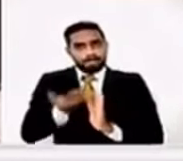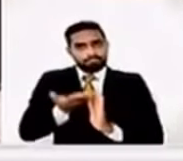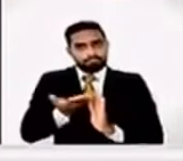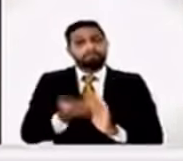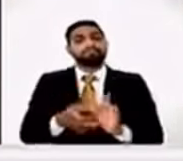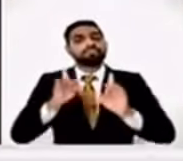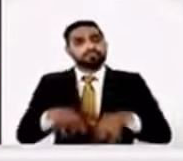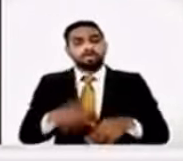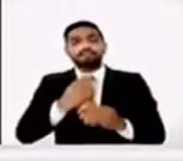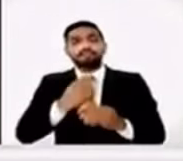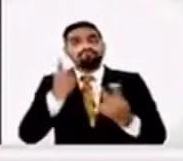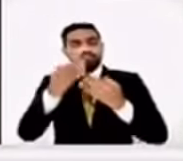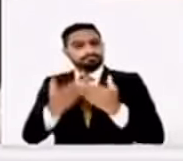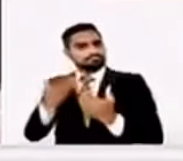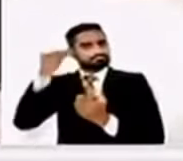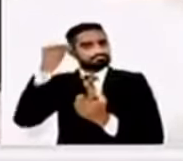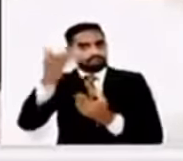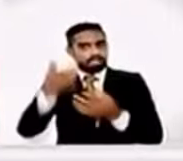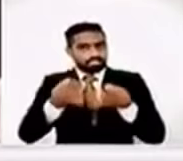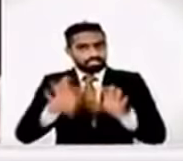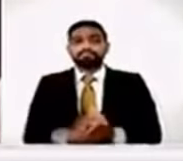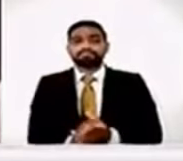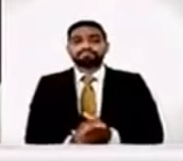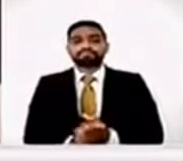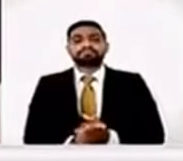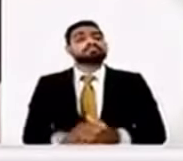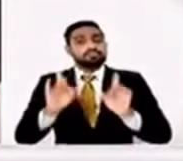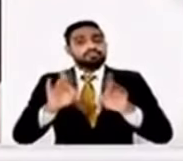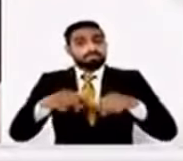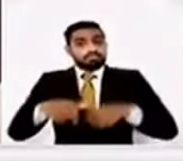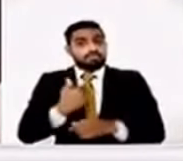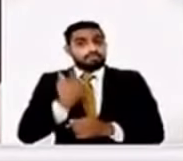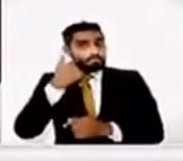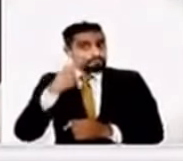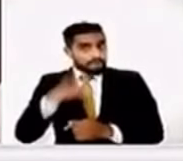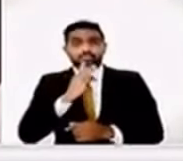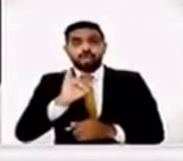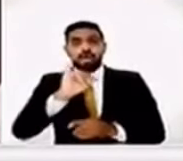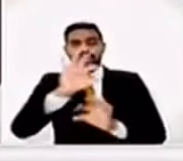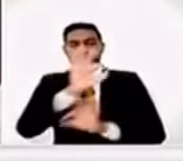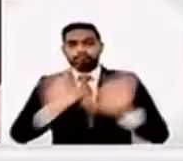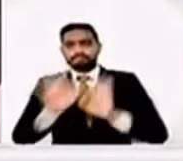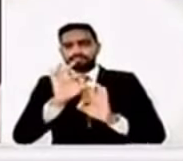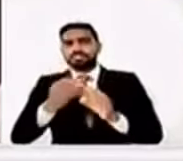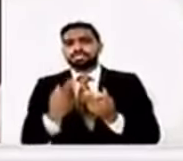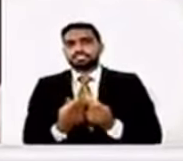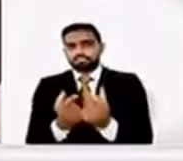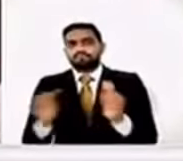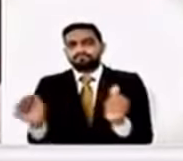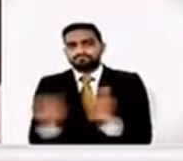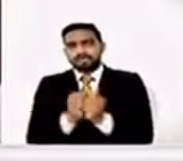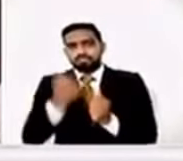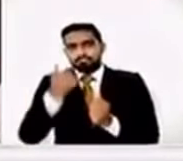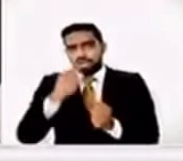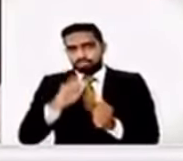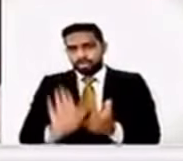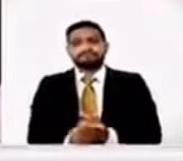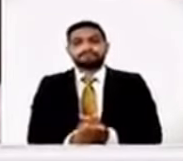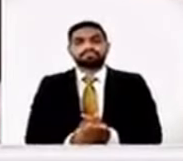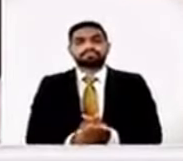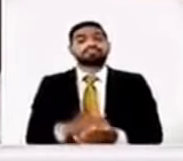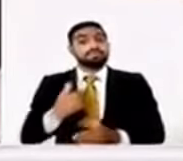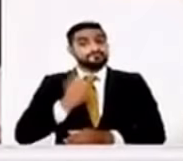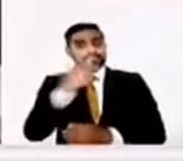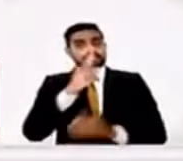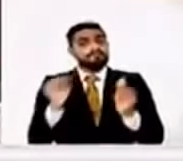target is to maintain an inclusive growth rate of 6% over the medium term. Priority should be given to the maintenance of price